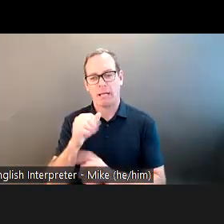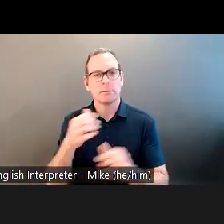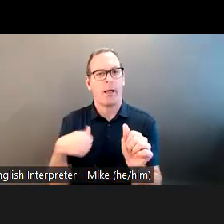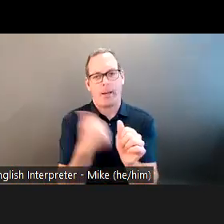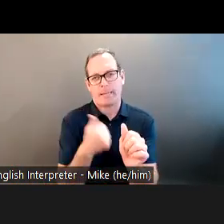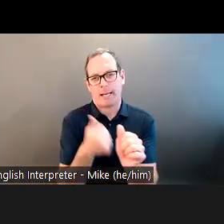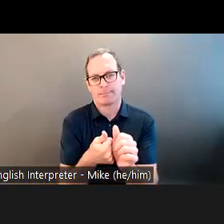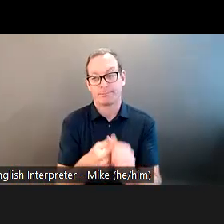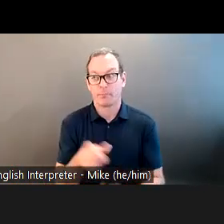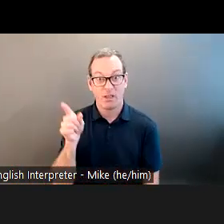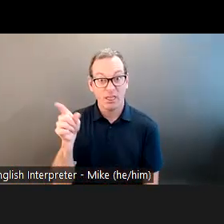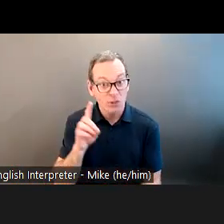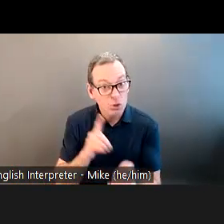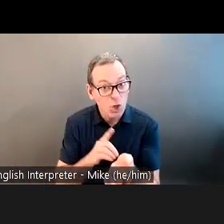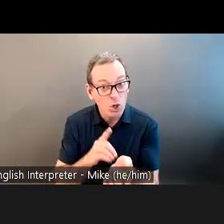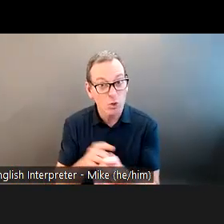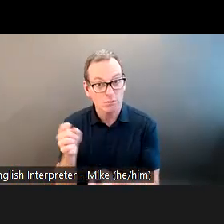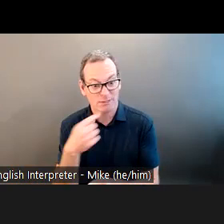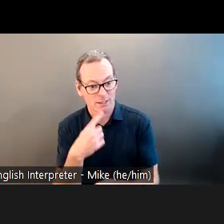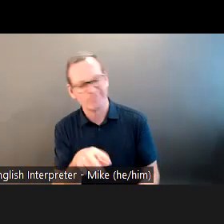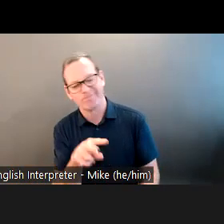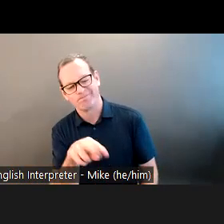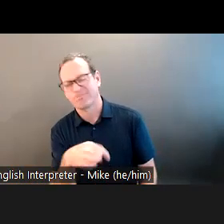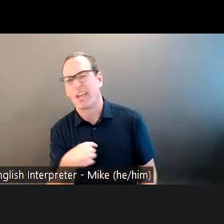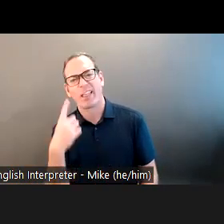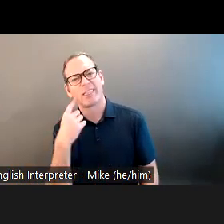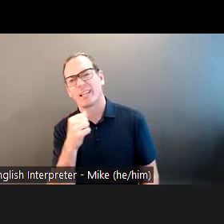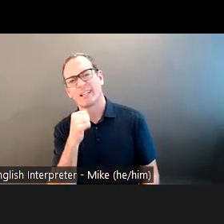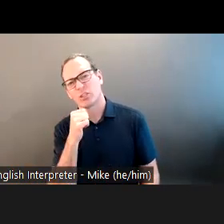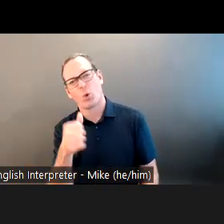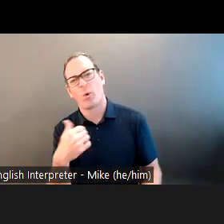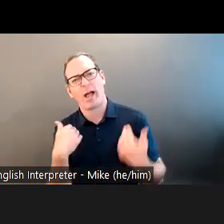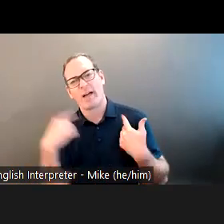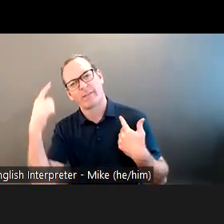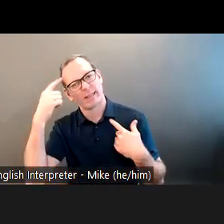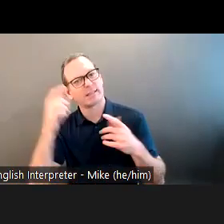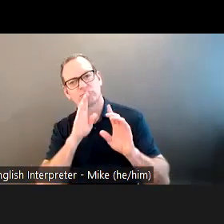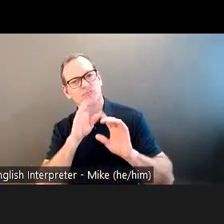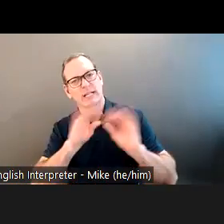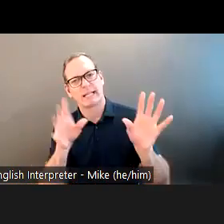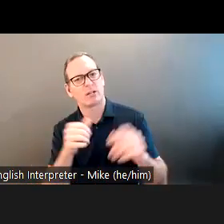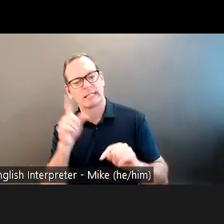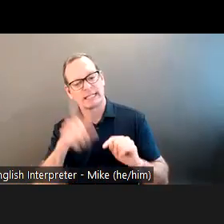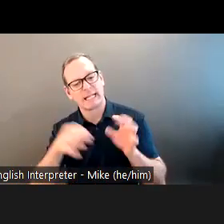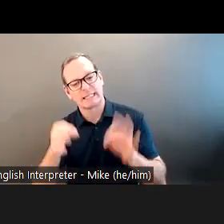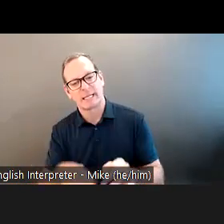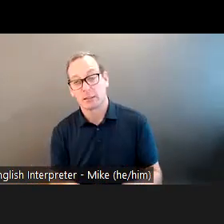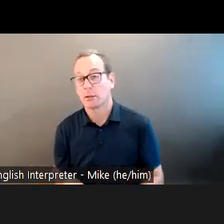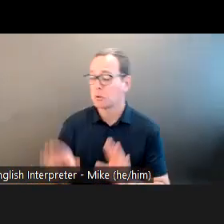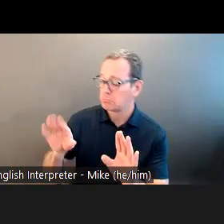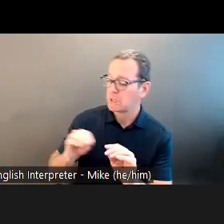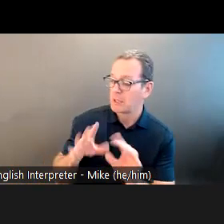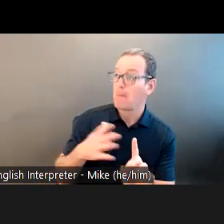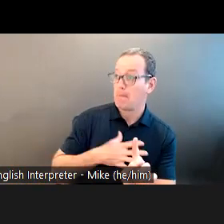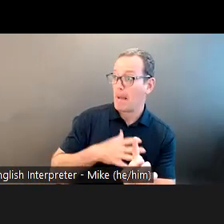to make decisions about these documents. My mother does have dementia, but she's not incapacitated. The doctor had